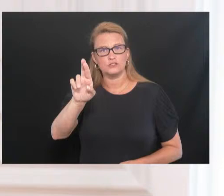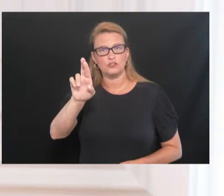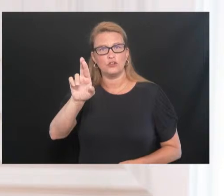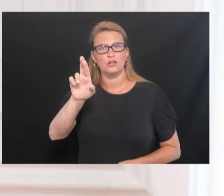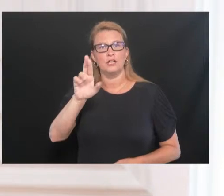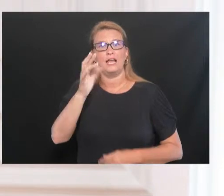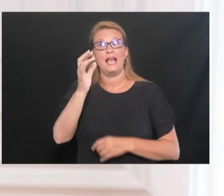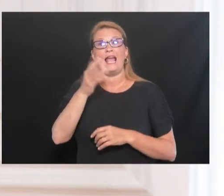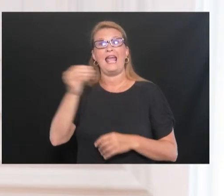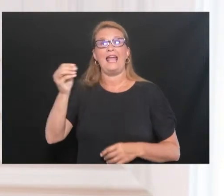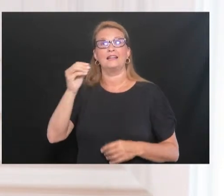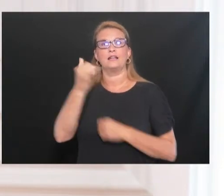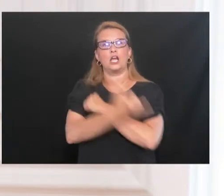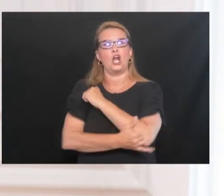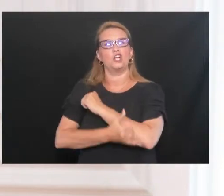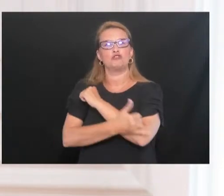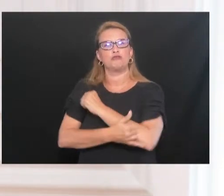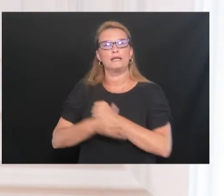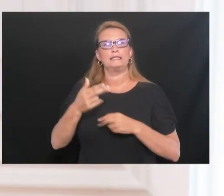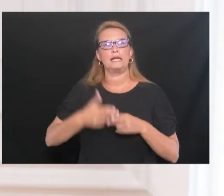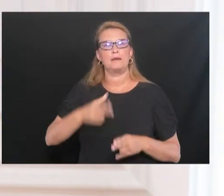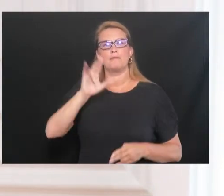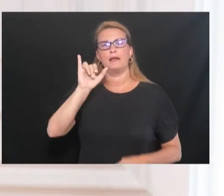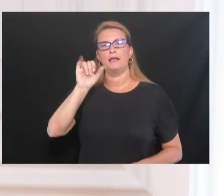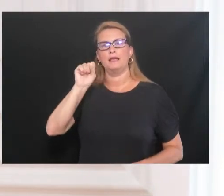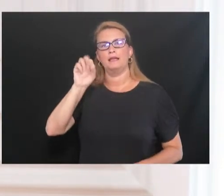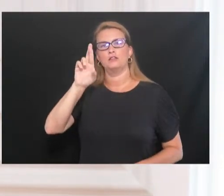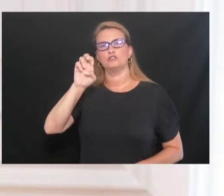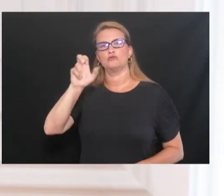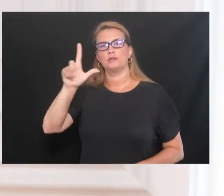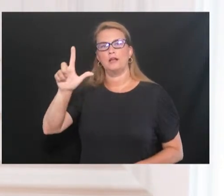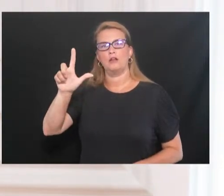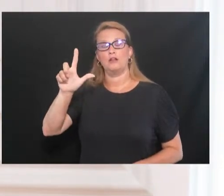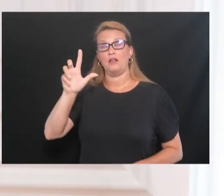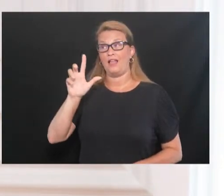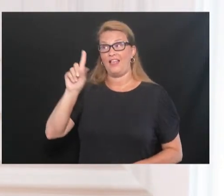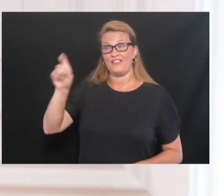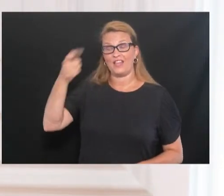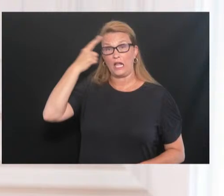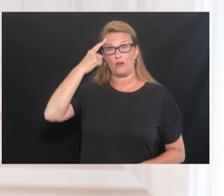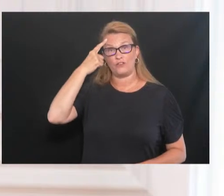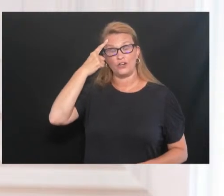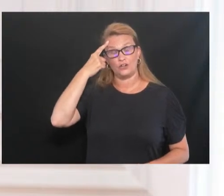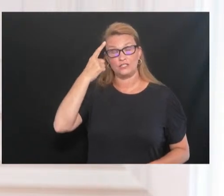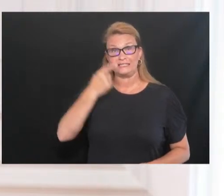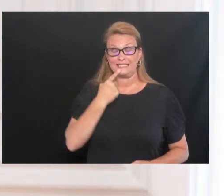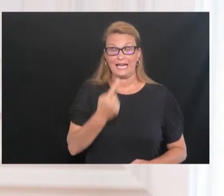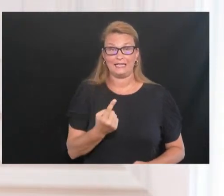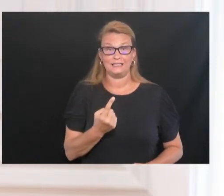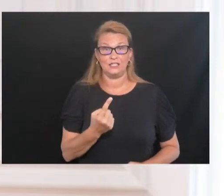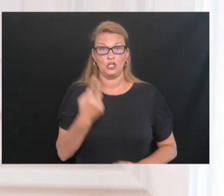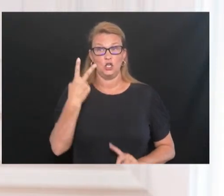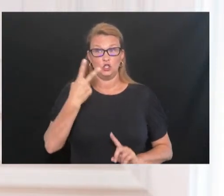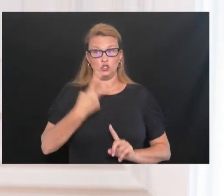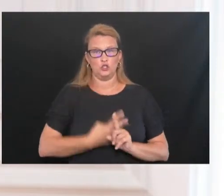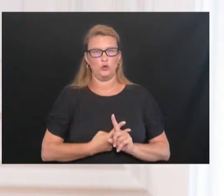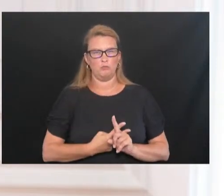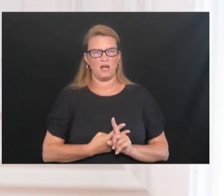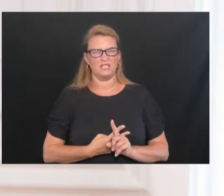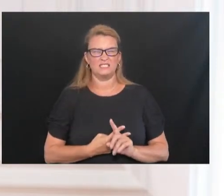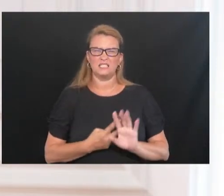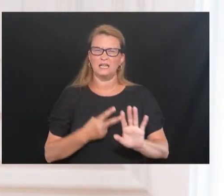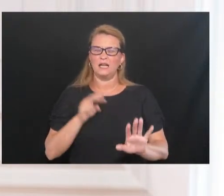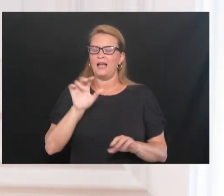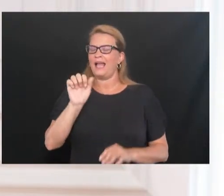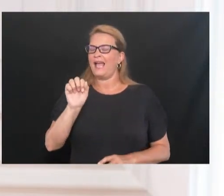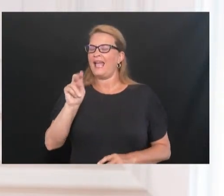of Israel, what the governor said is absolutely right. For the first 2 months, antibody levels, remember